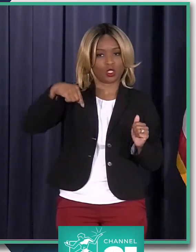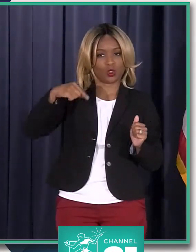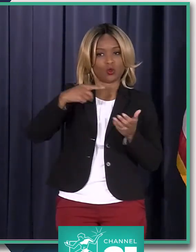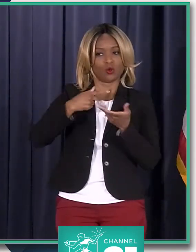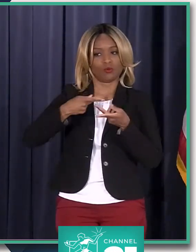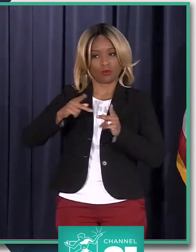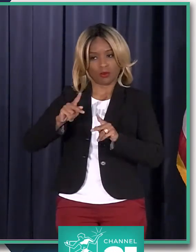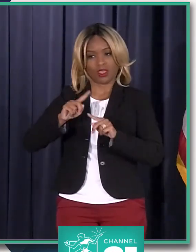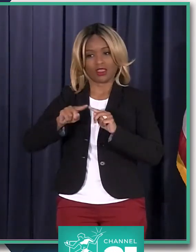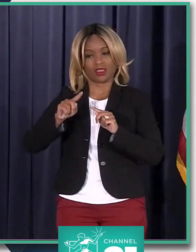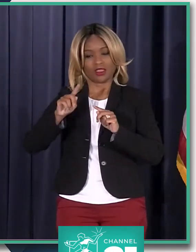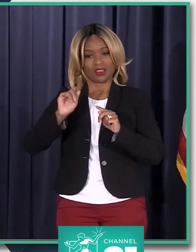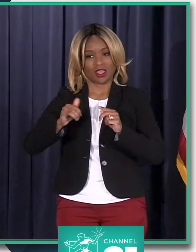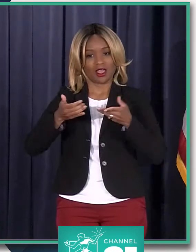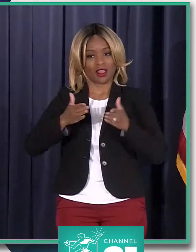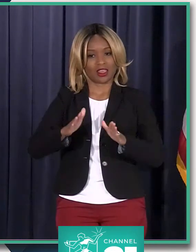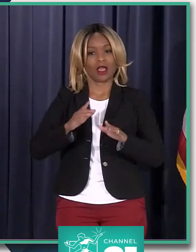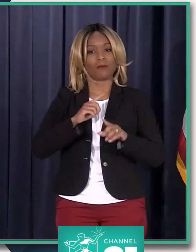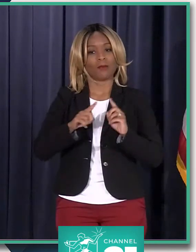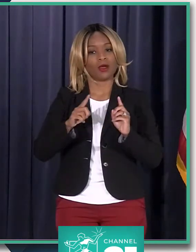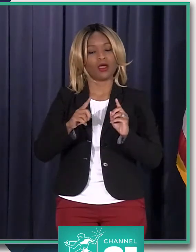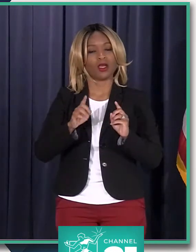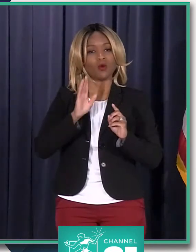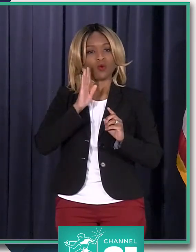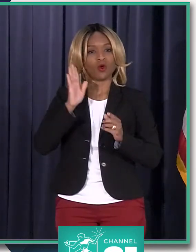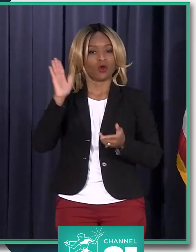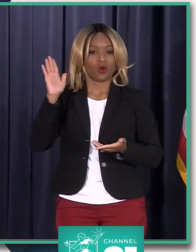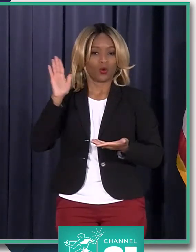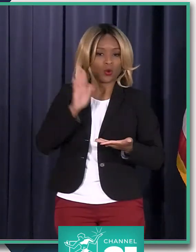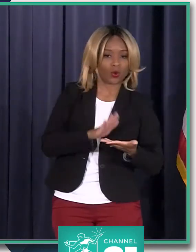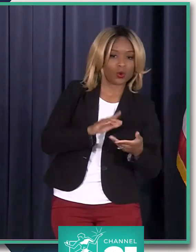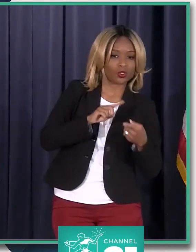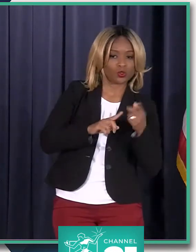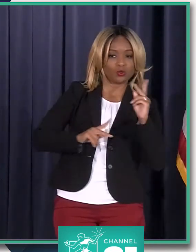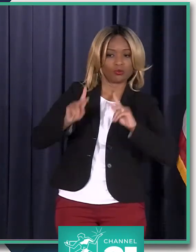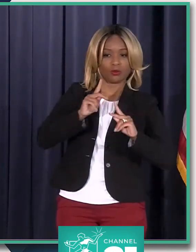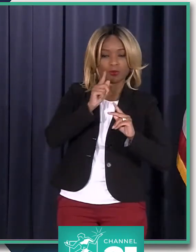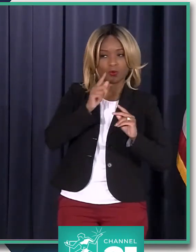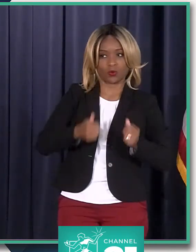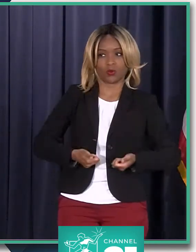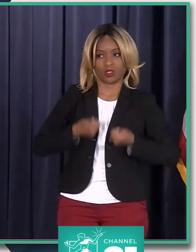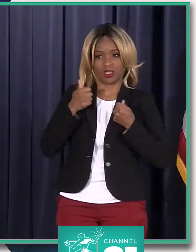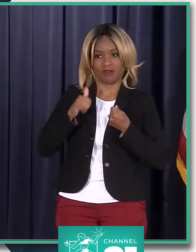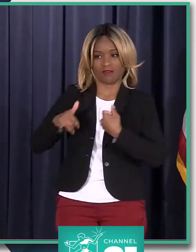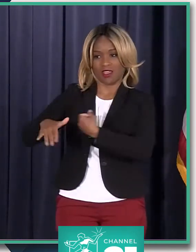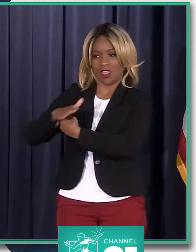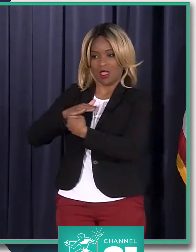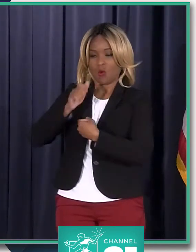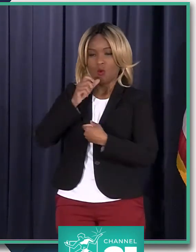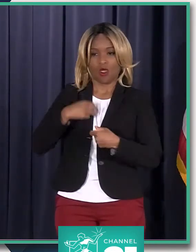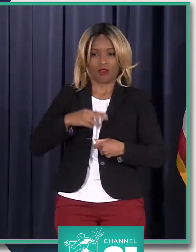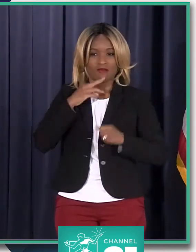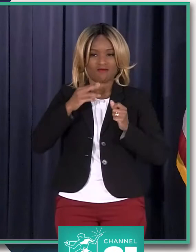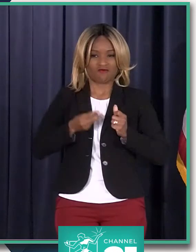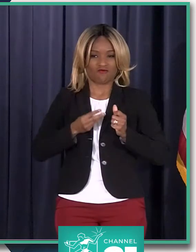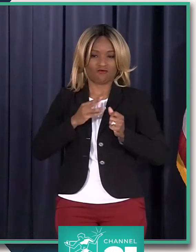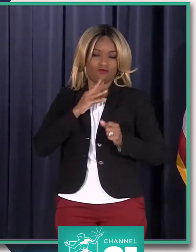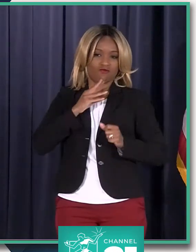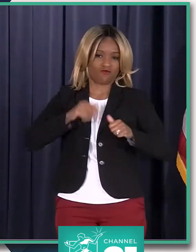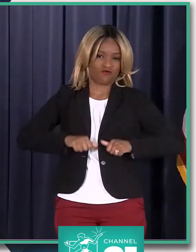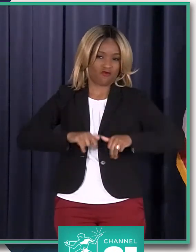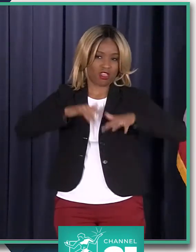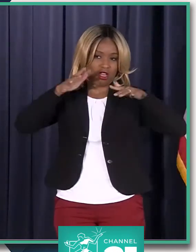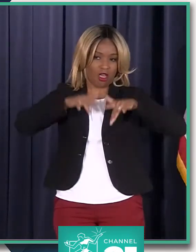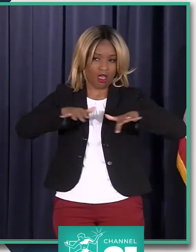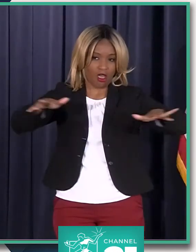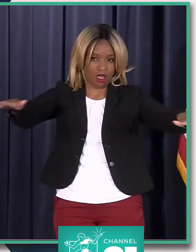more importantly, it's going to give a lot of relief to the neighbors in that area who have seen flooding for many years. And